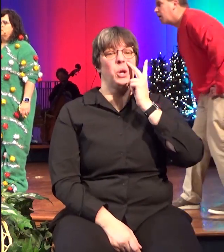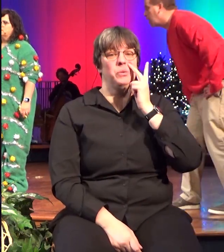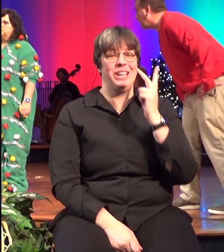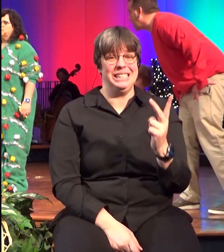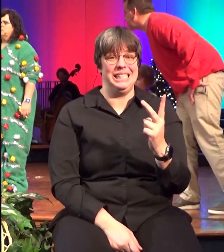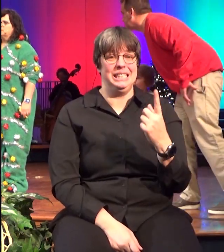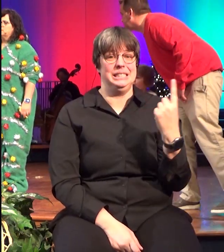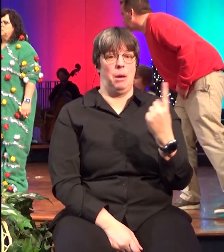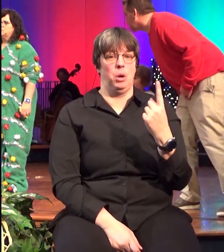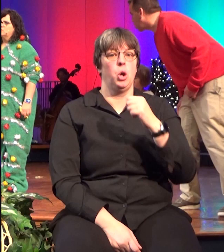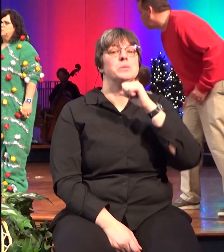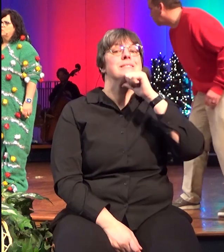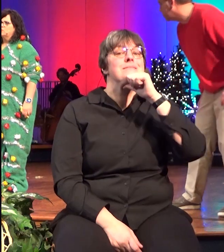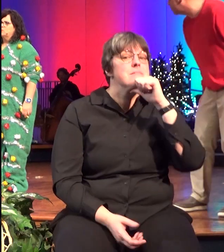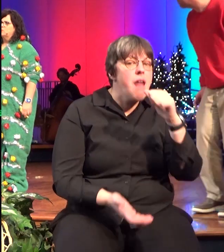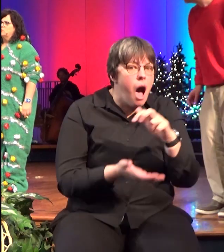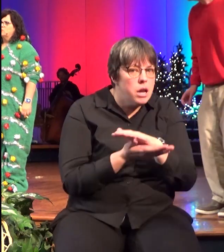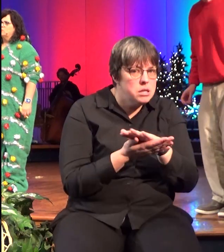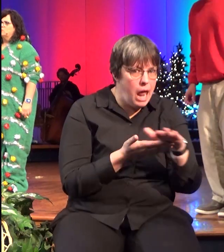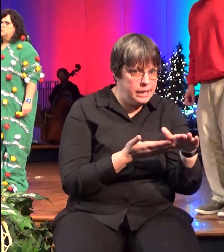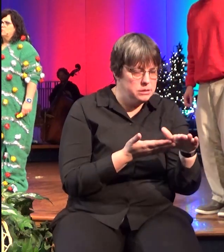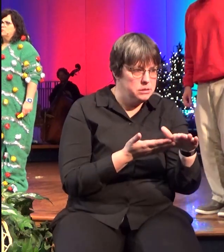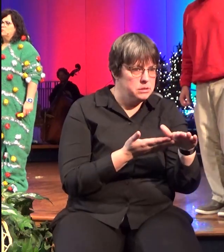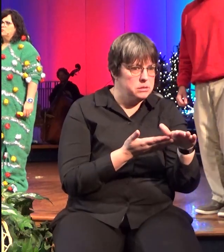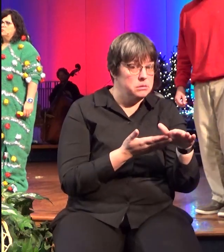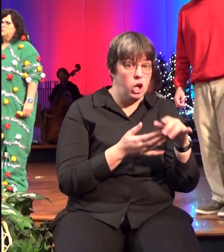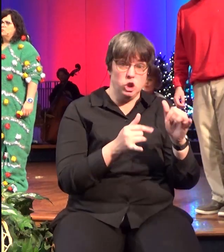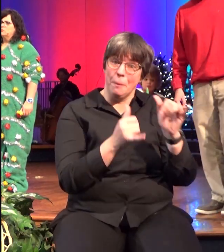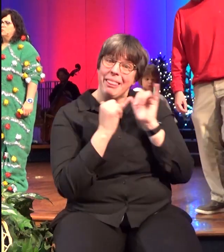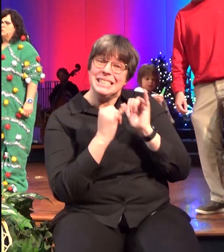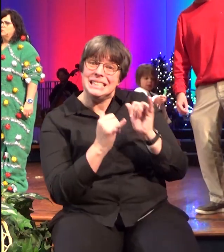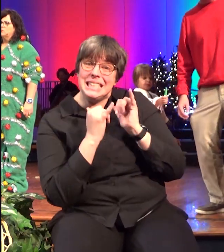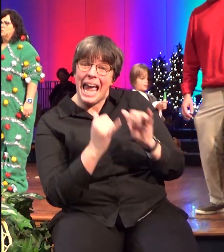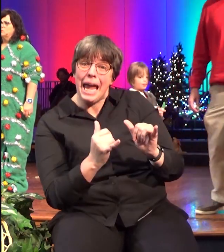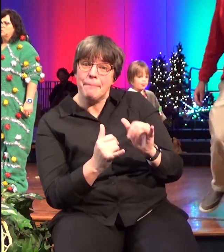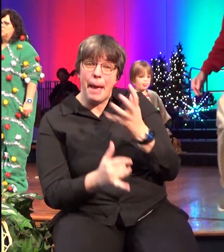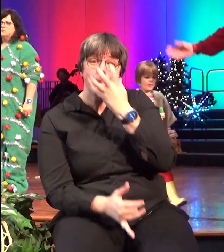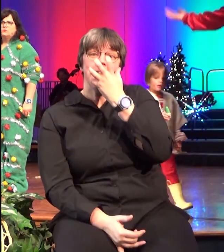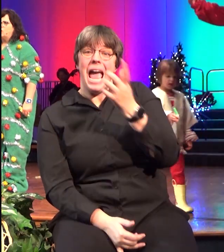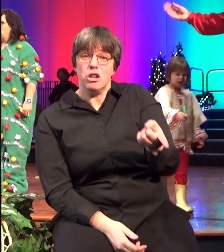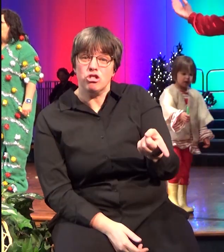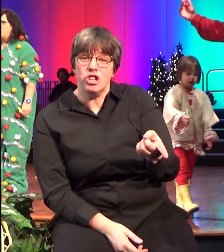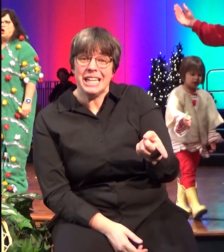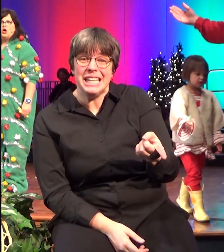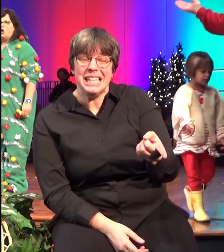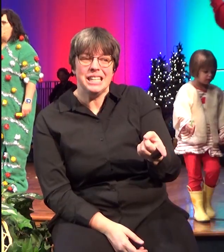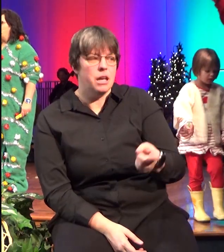is not nice to you, should you be the same to them and be just as angry to them?